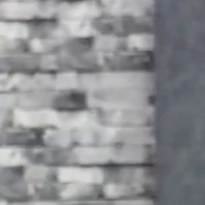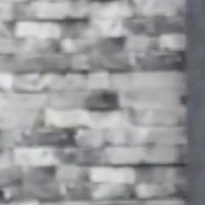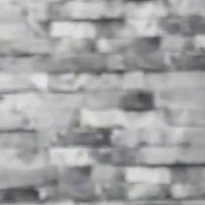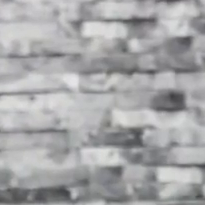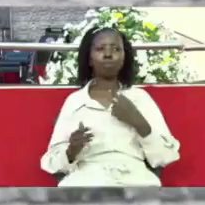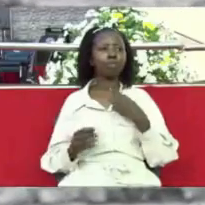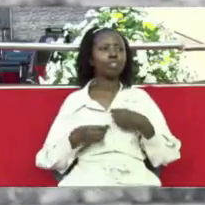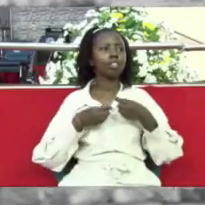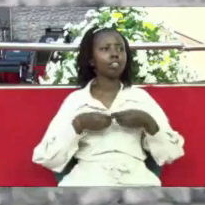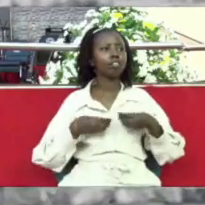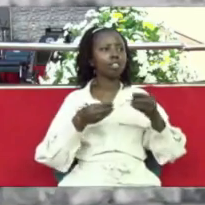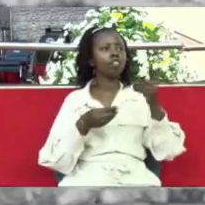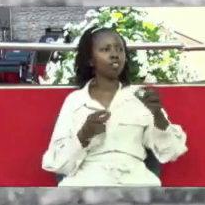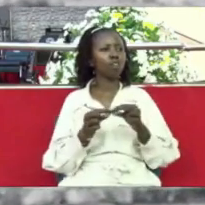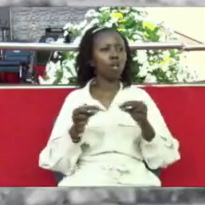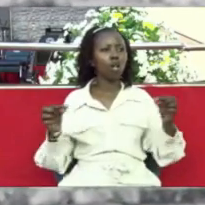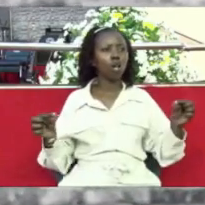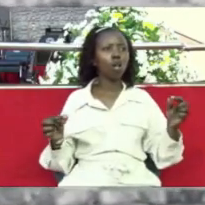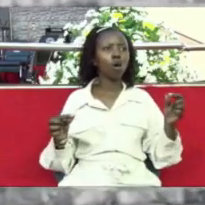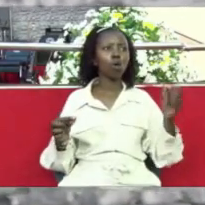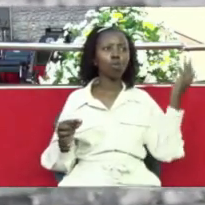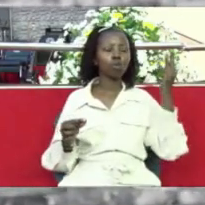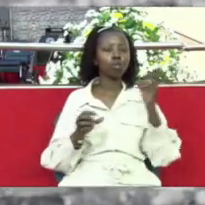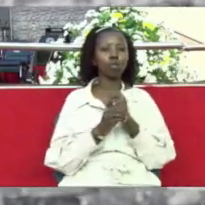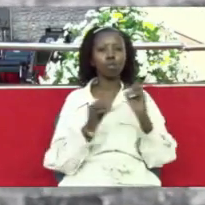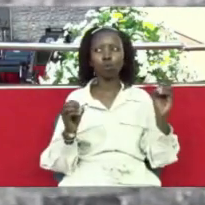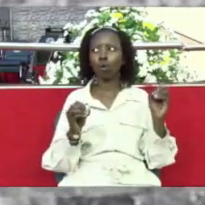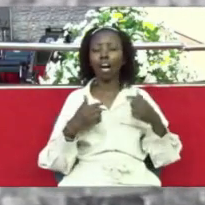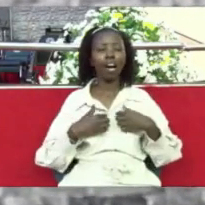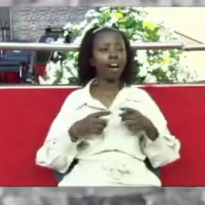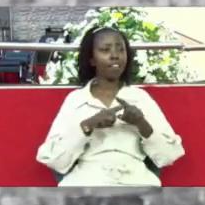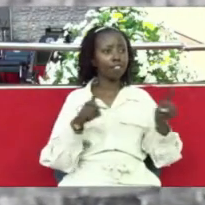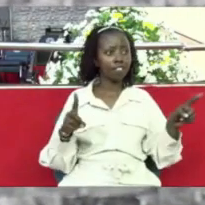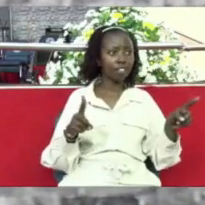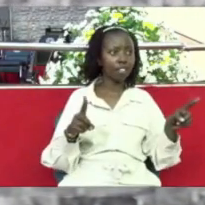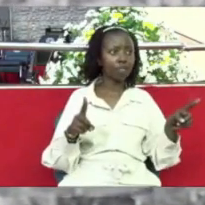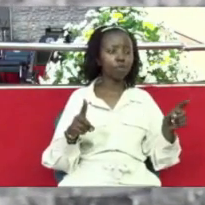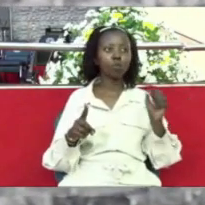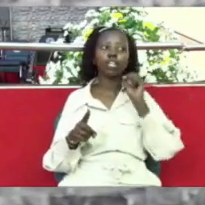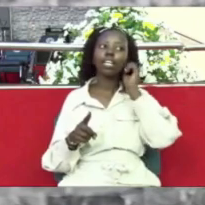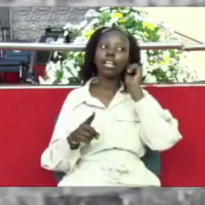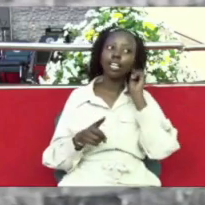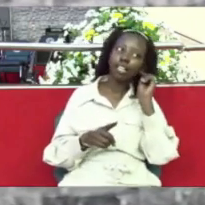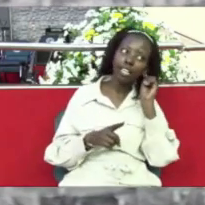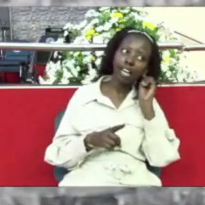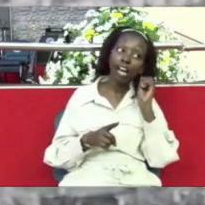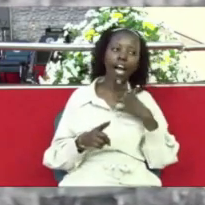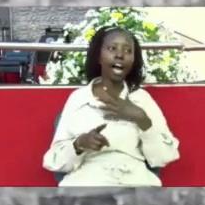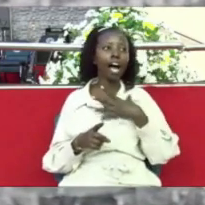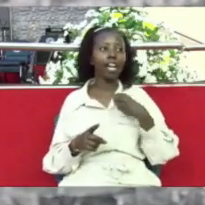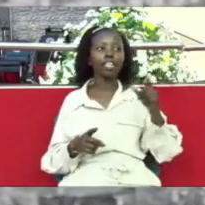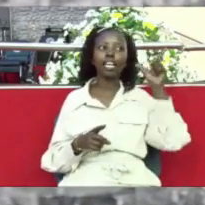long introduction to it, but there's a difference between hearing and listening. Kuna tofauti kubwa sana ya kusikia na